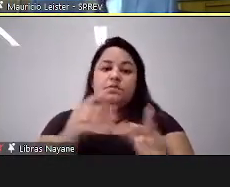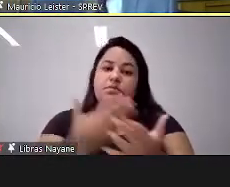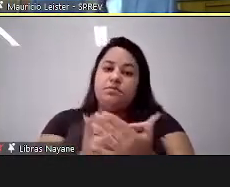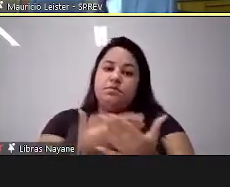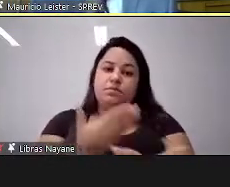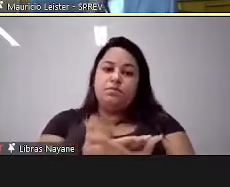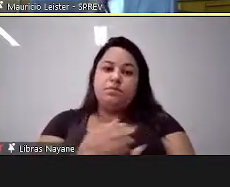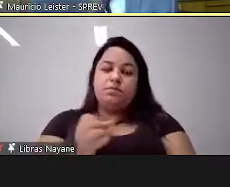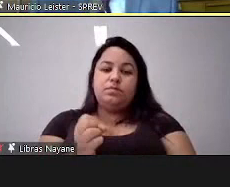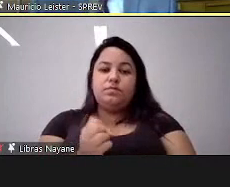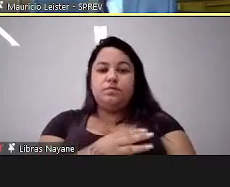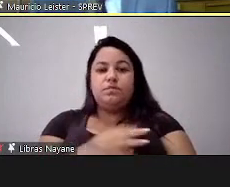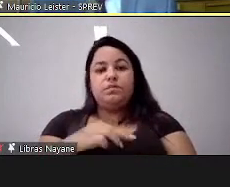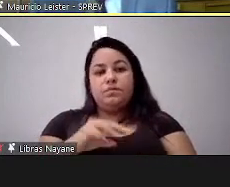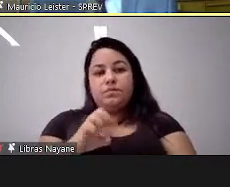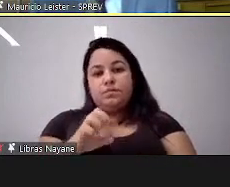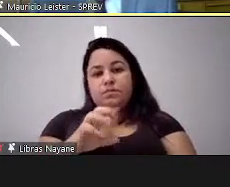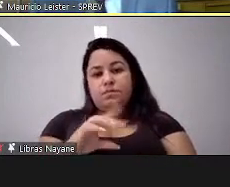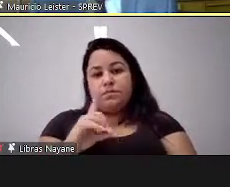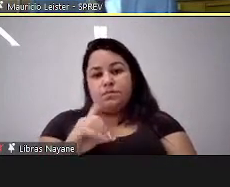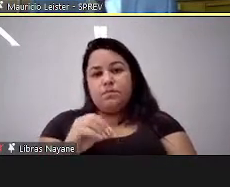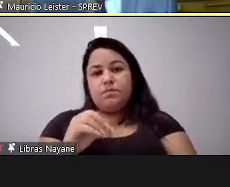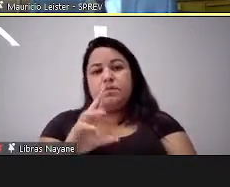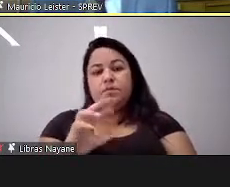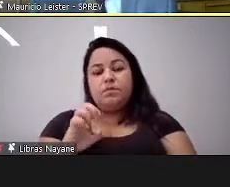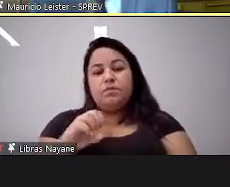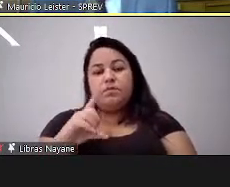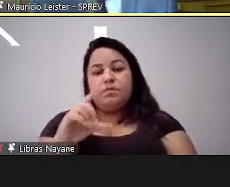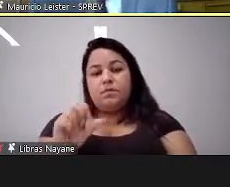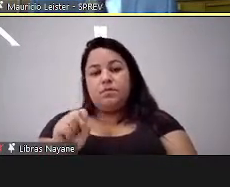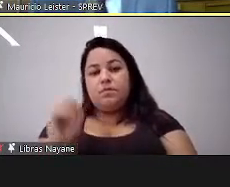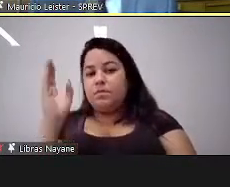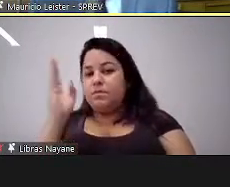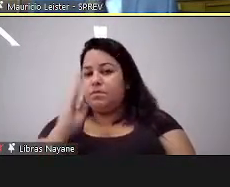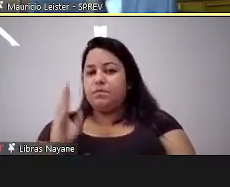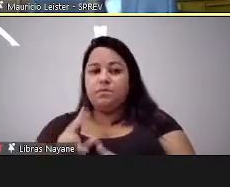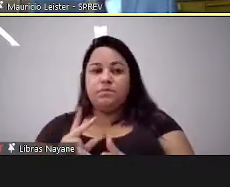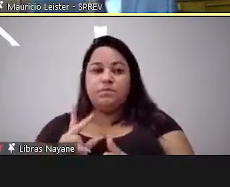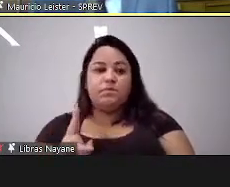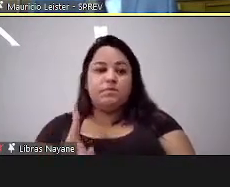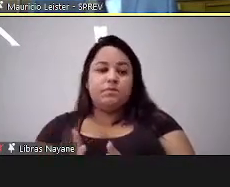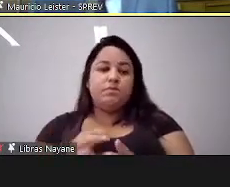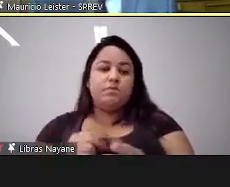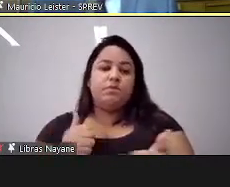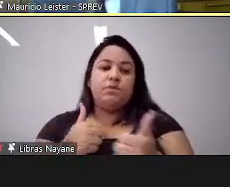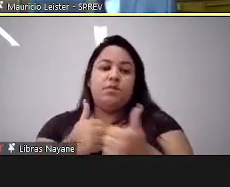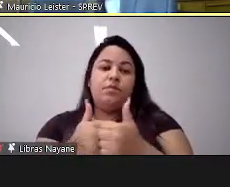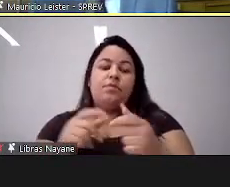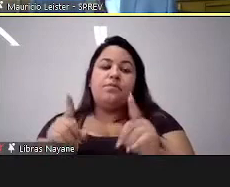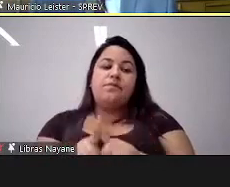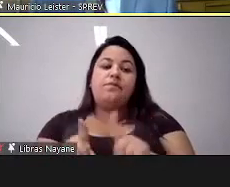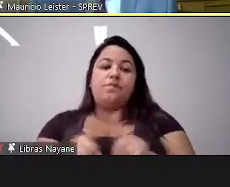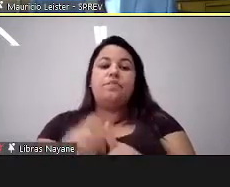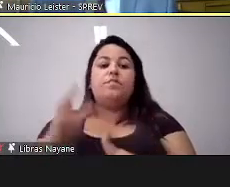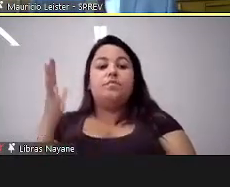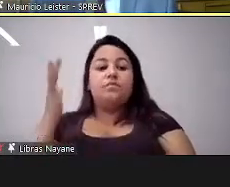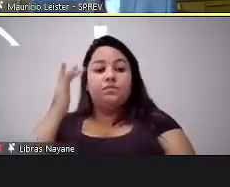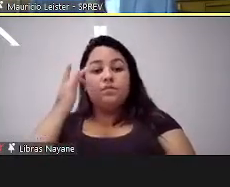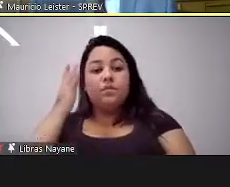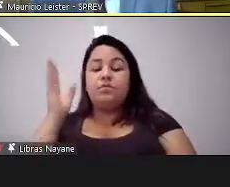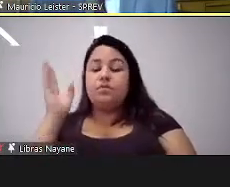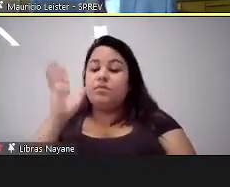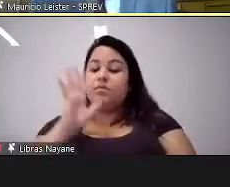to study new policies for the market of